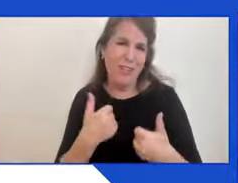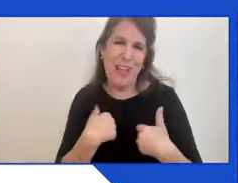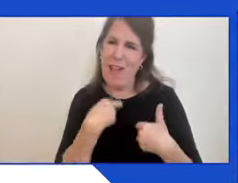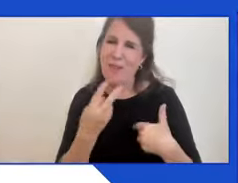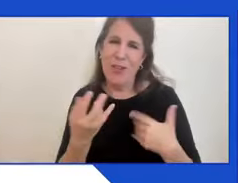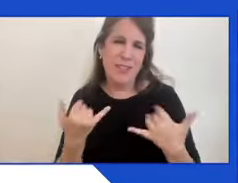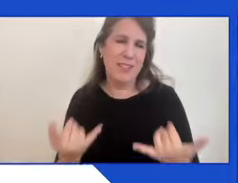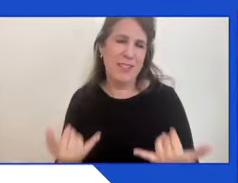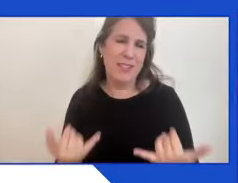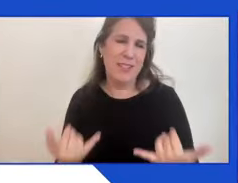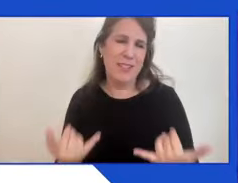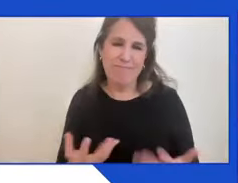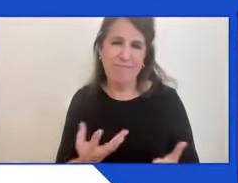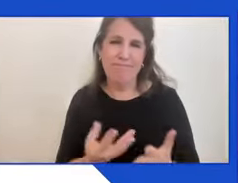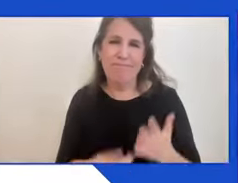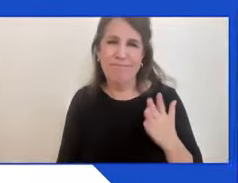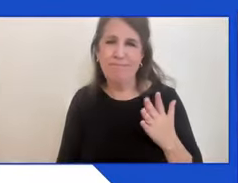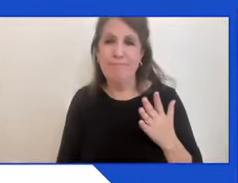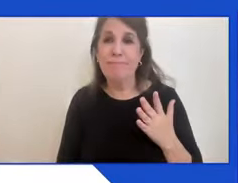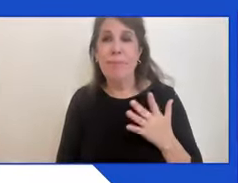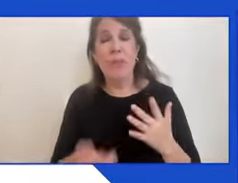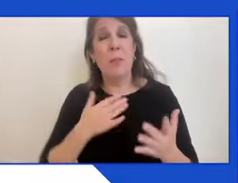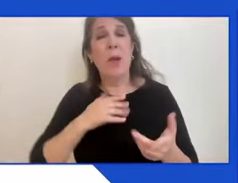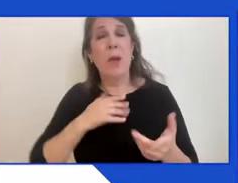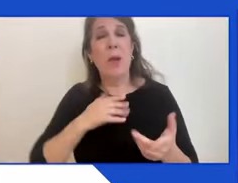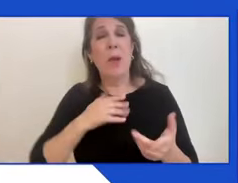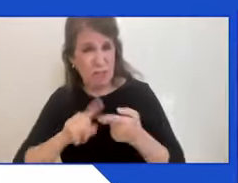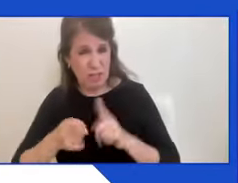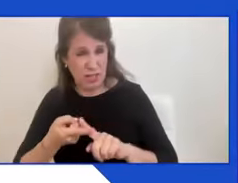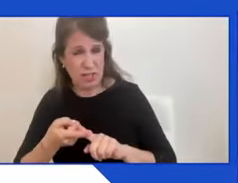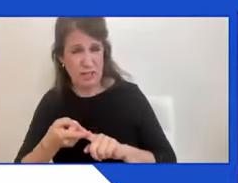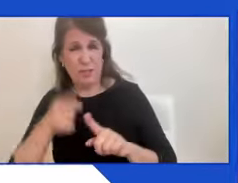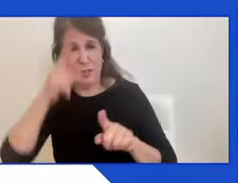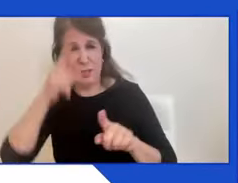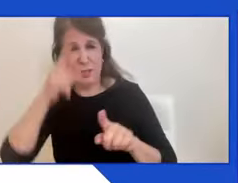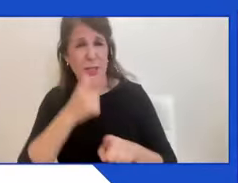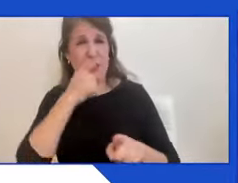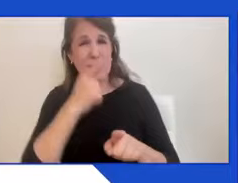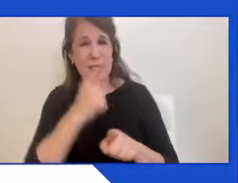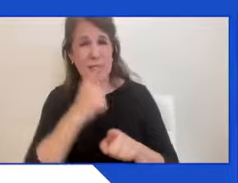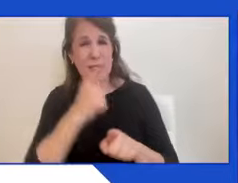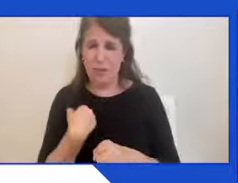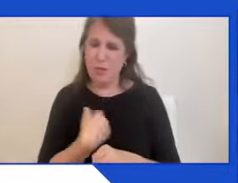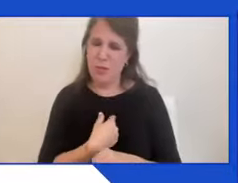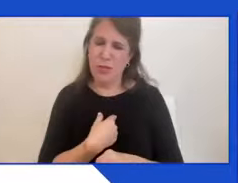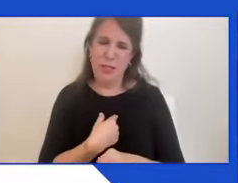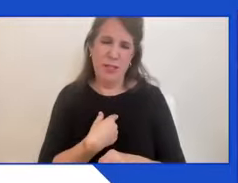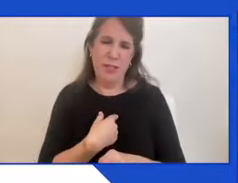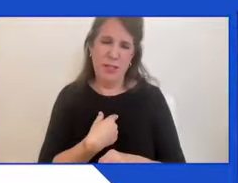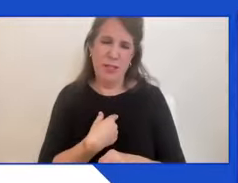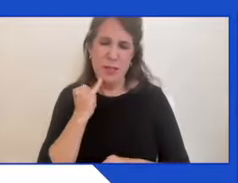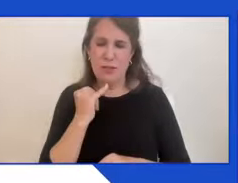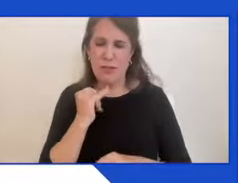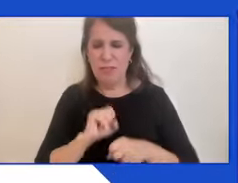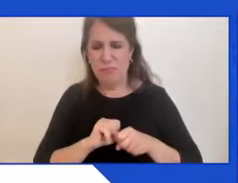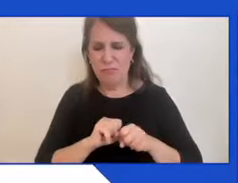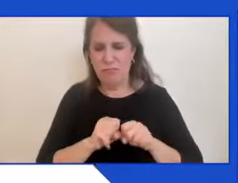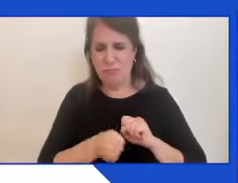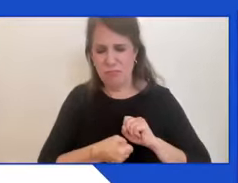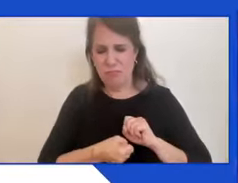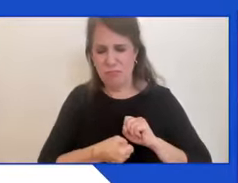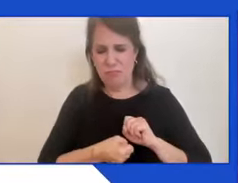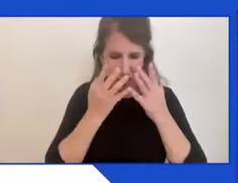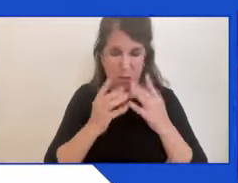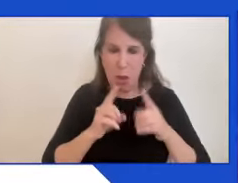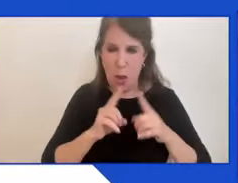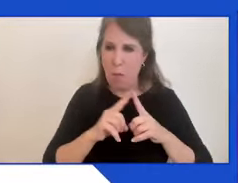My friends and my brothers and sisters, we are a grieving nation, yet we are united